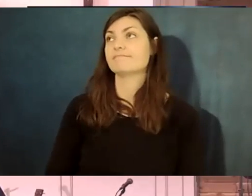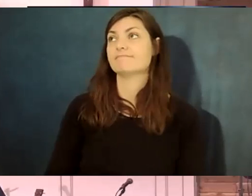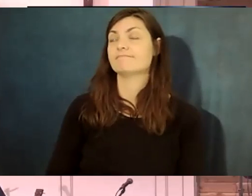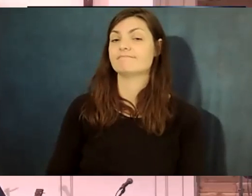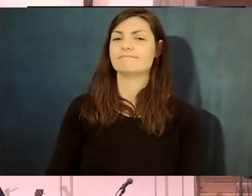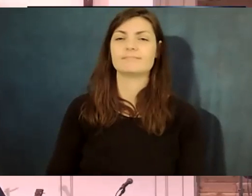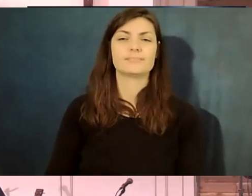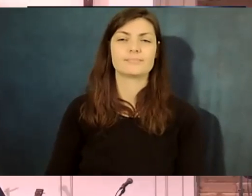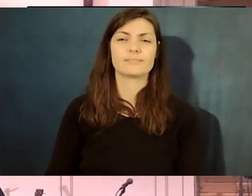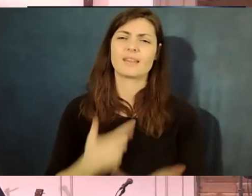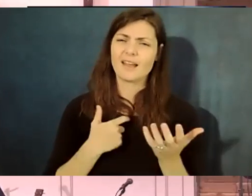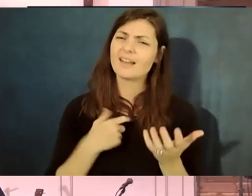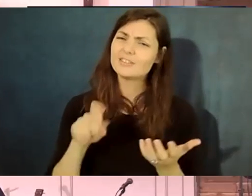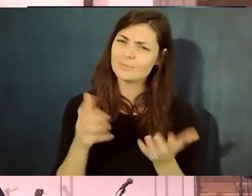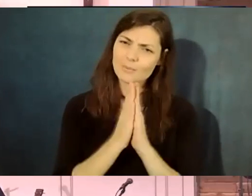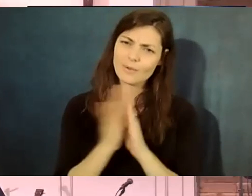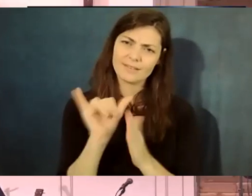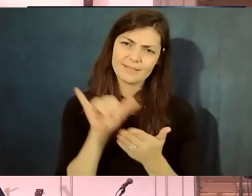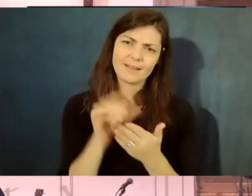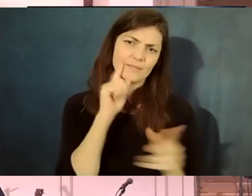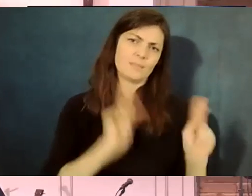I want to get to where I pray like that for people.